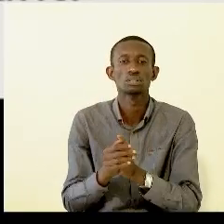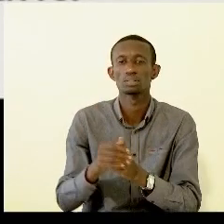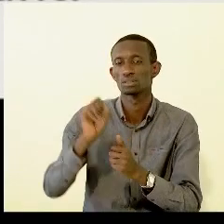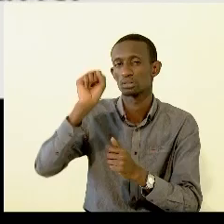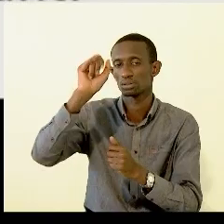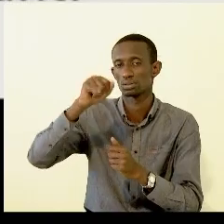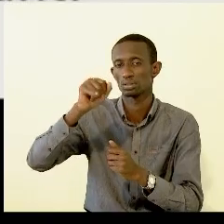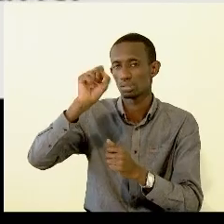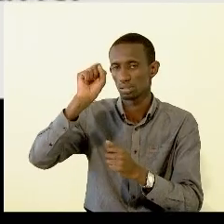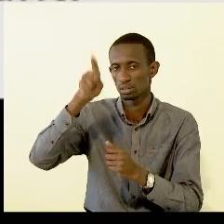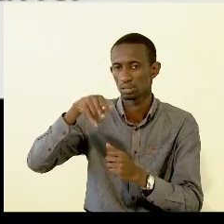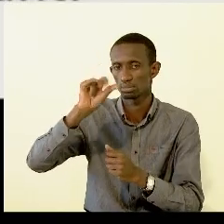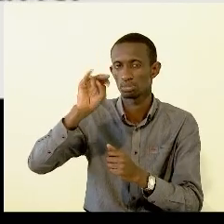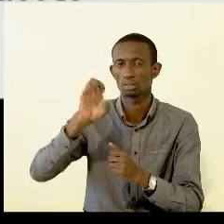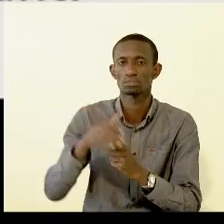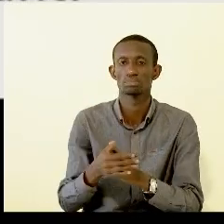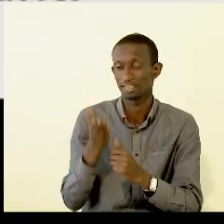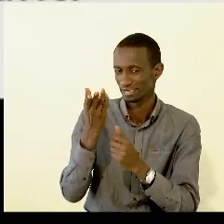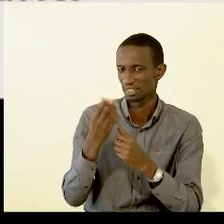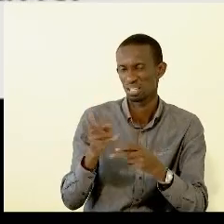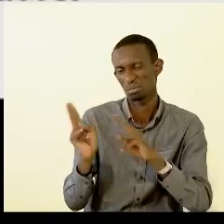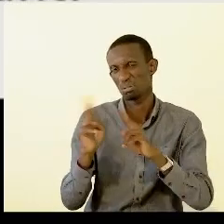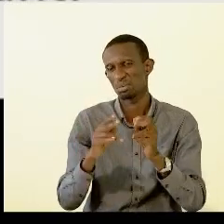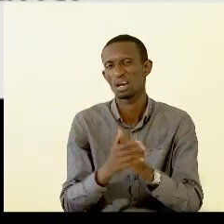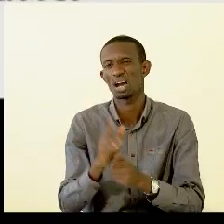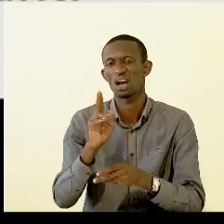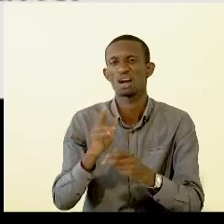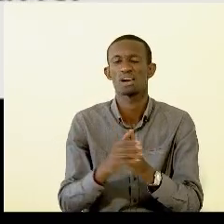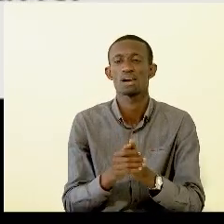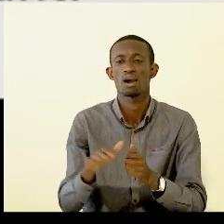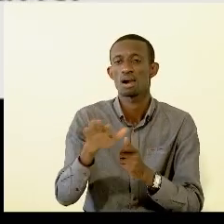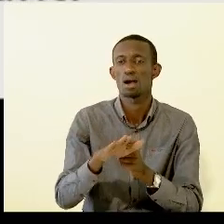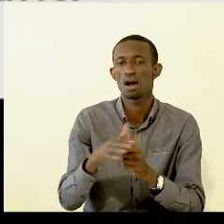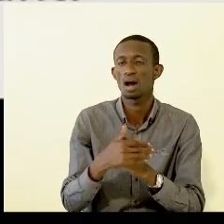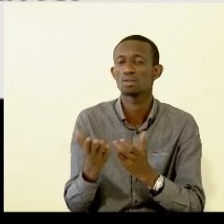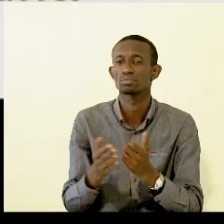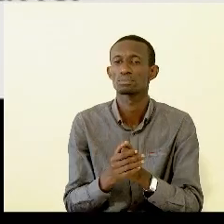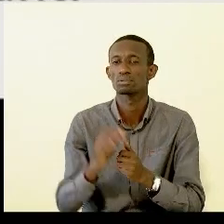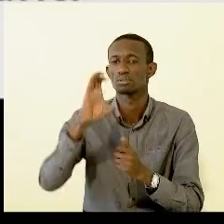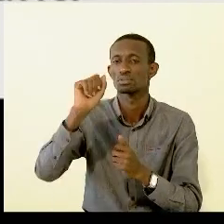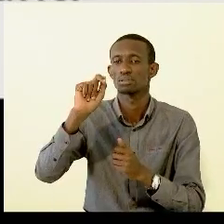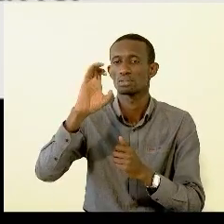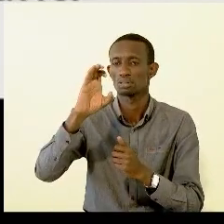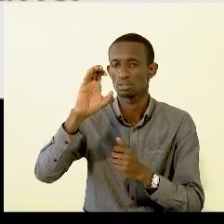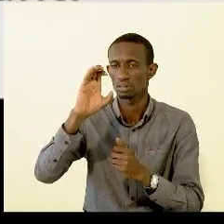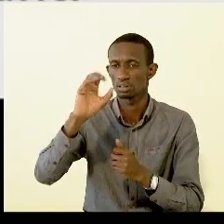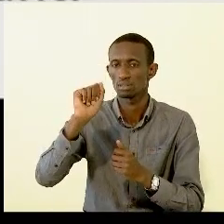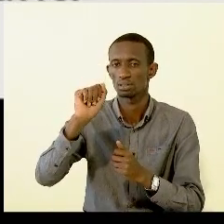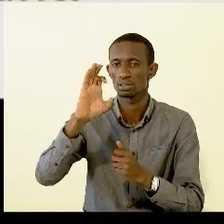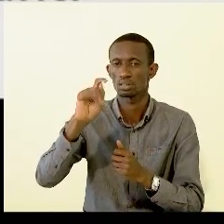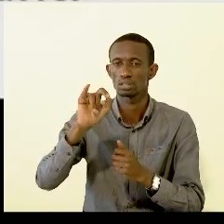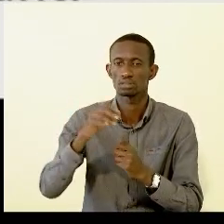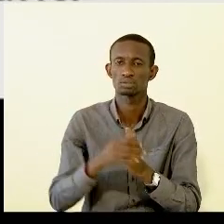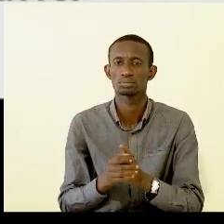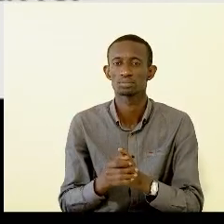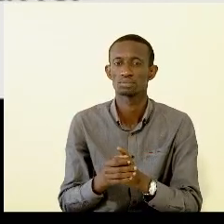These leaf spines are very common in plants like cacti or cactus when it is one,